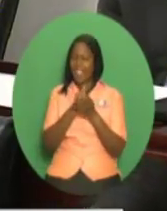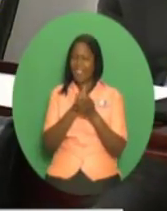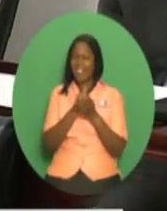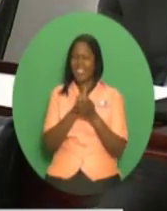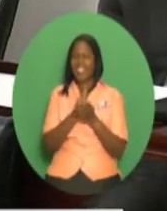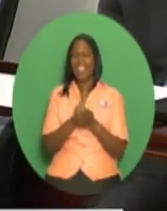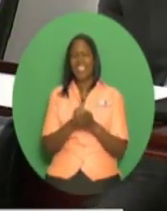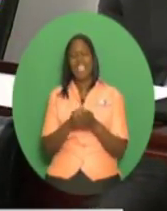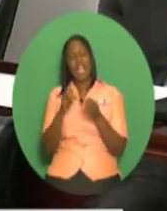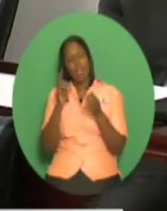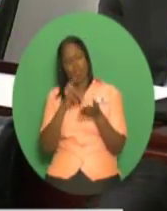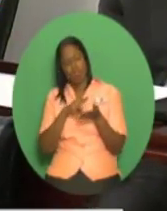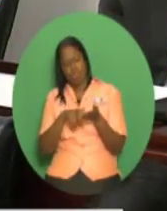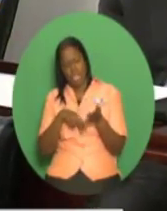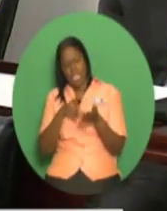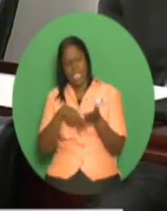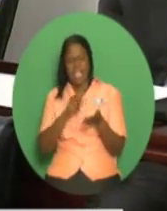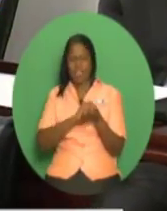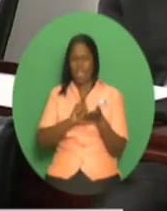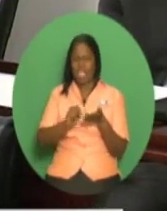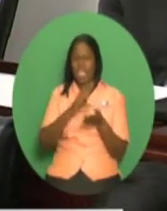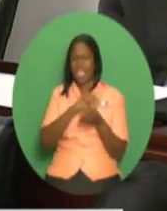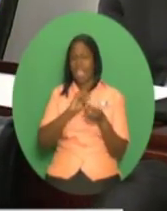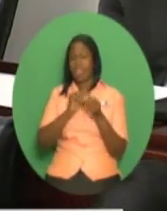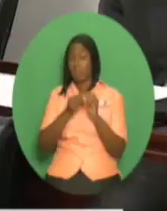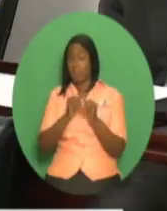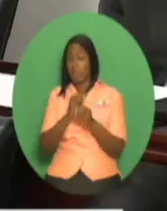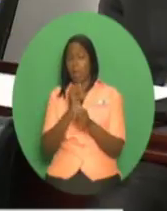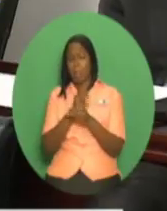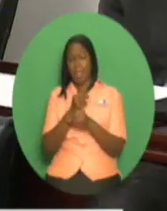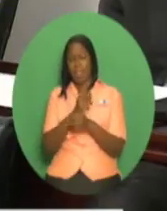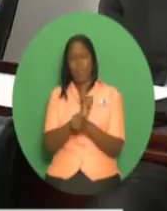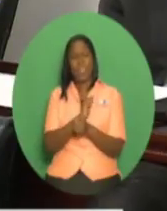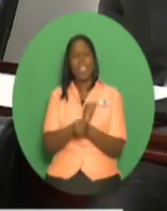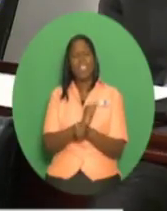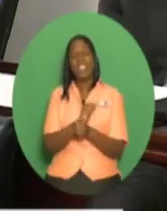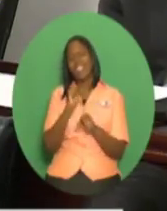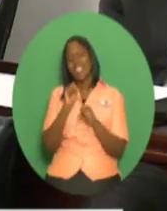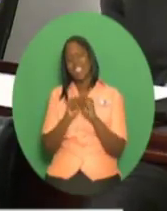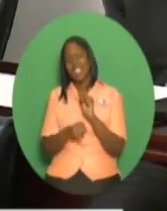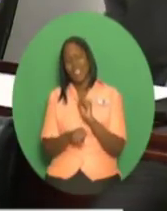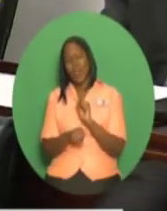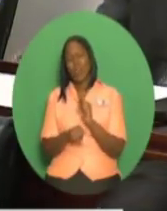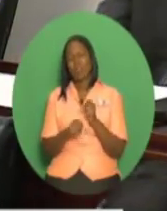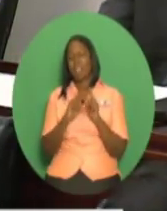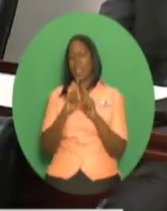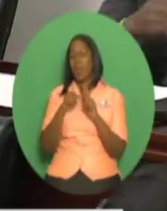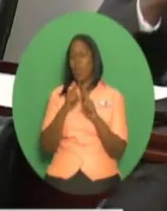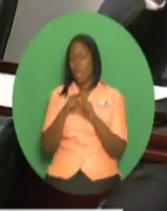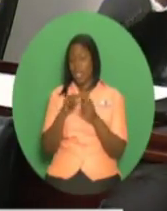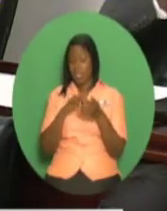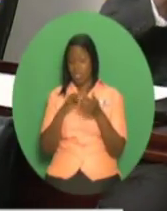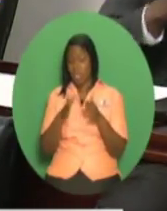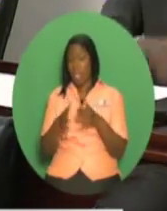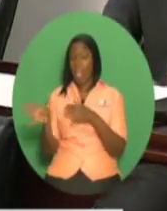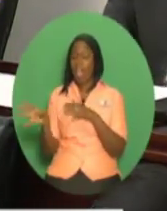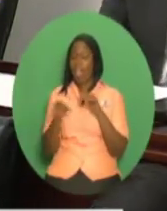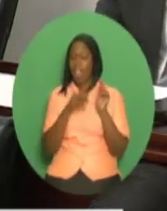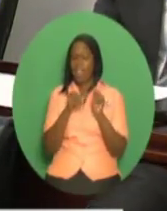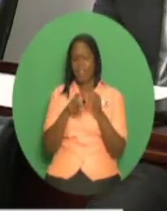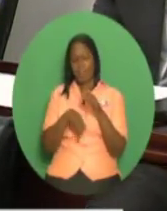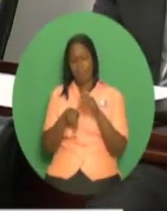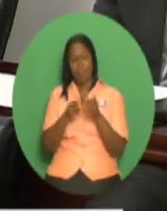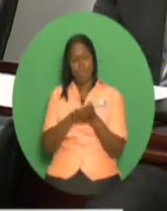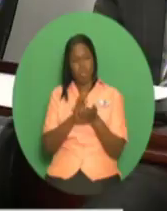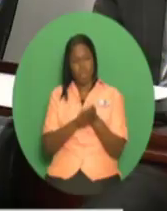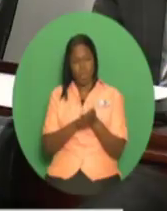and numeracy, so that when a student leaves the primary school, that student